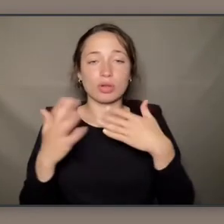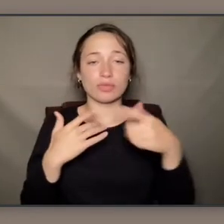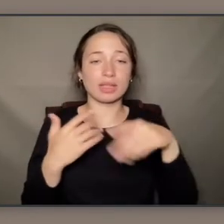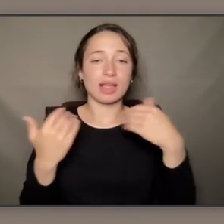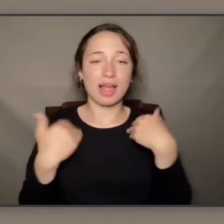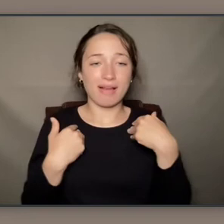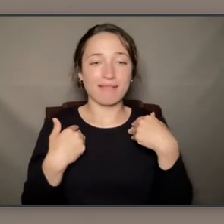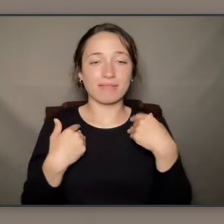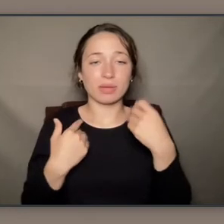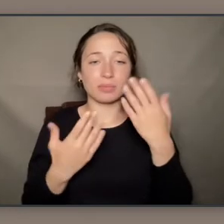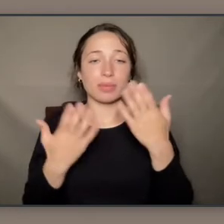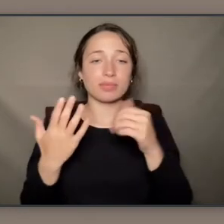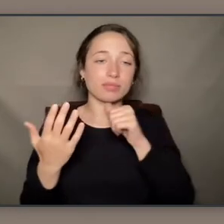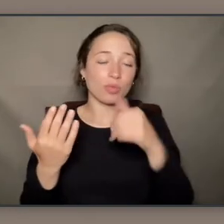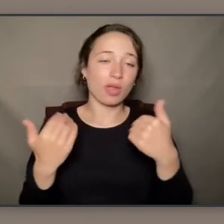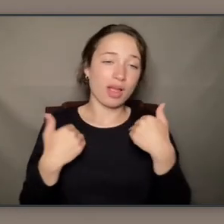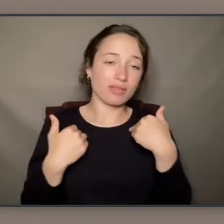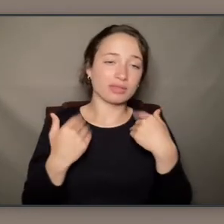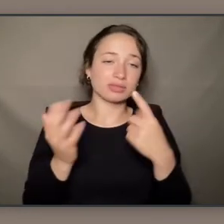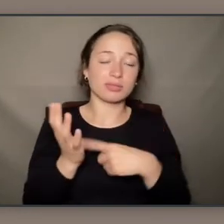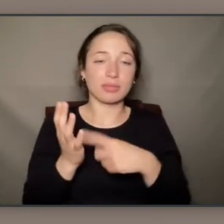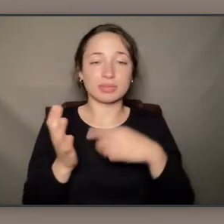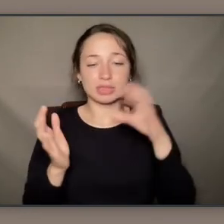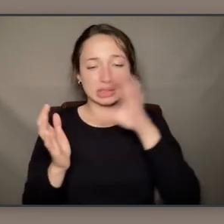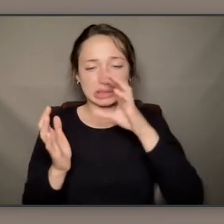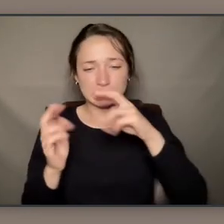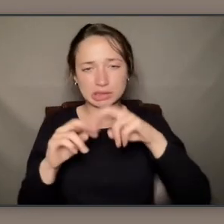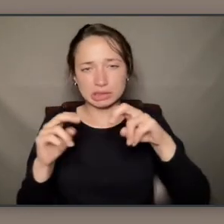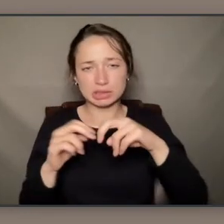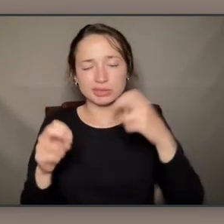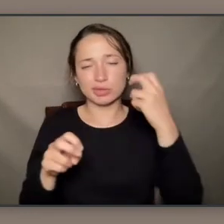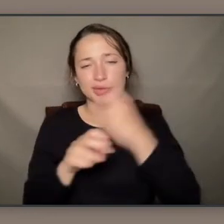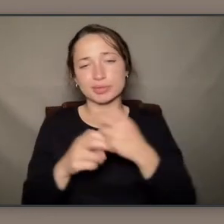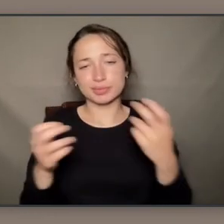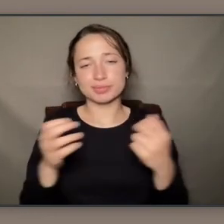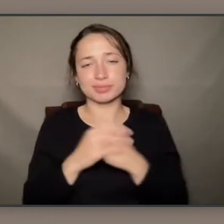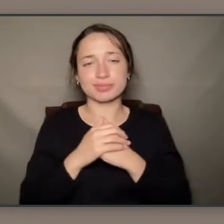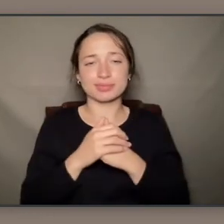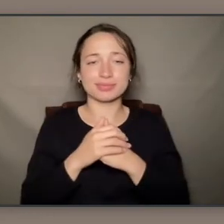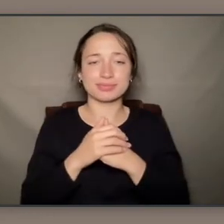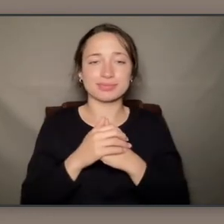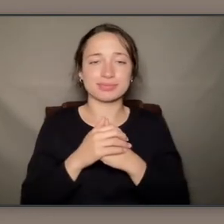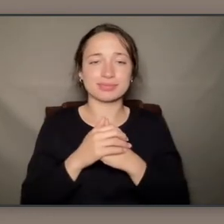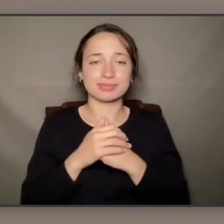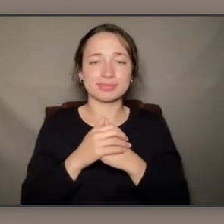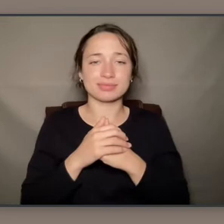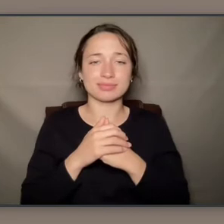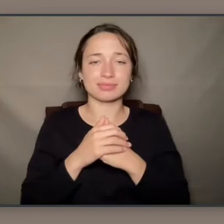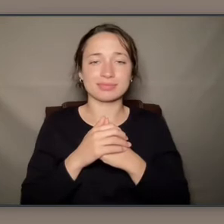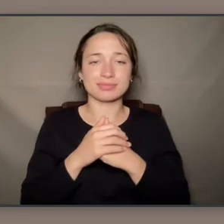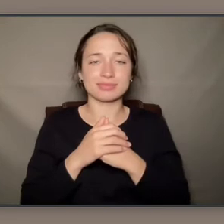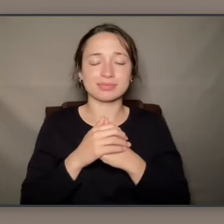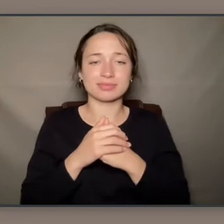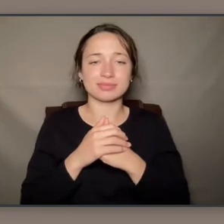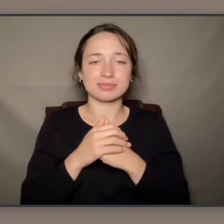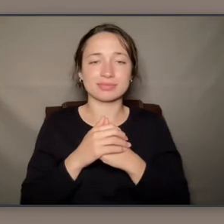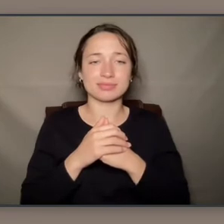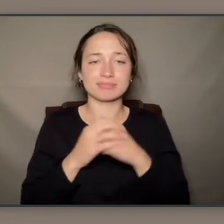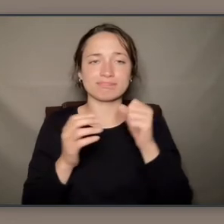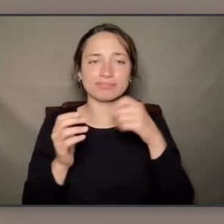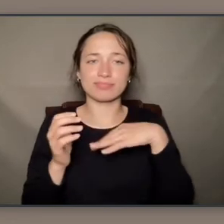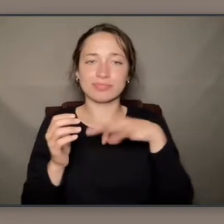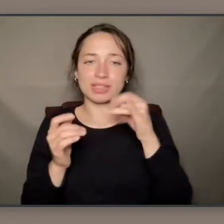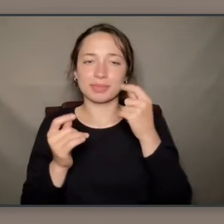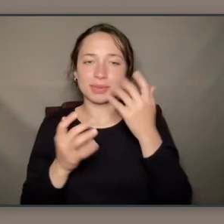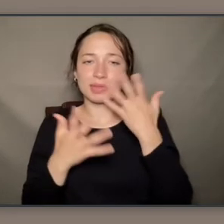they have or don't have. So sometimes digging it can be difficult. Well, I find